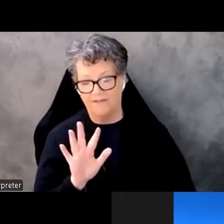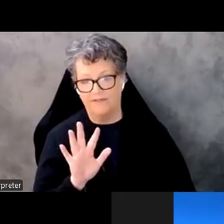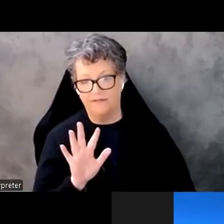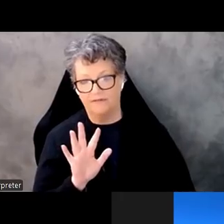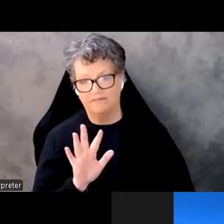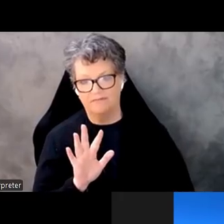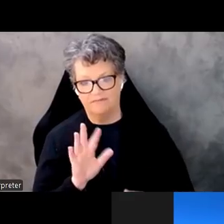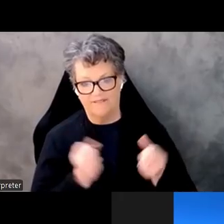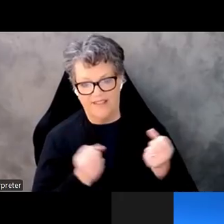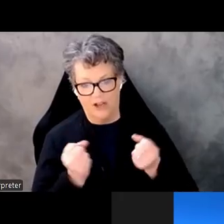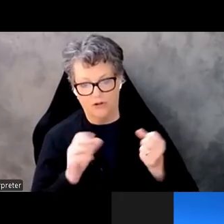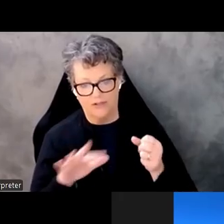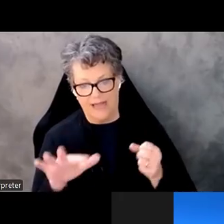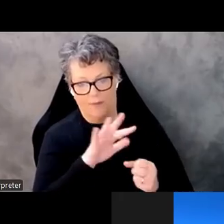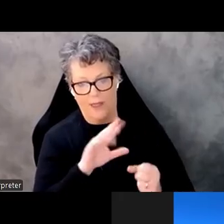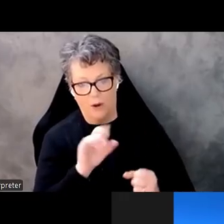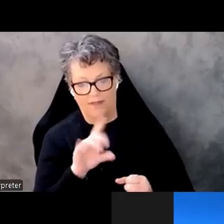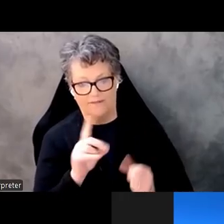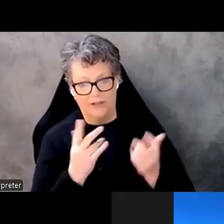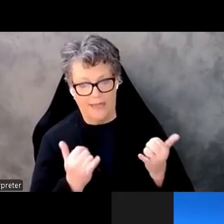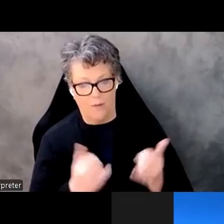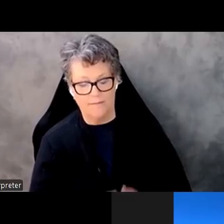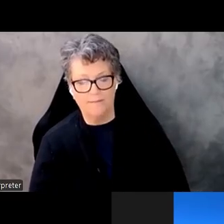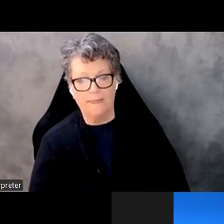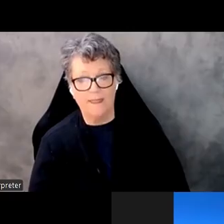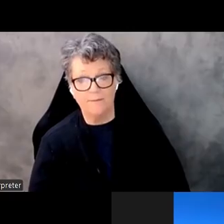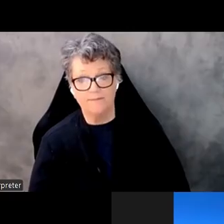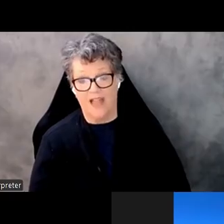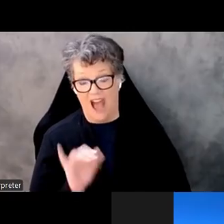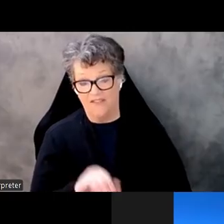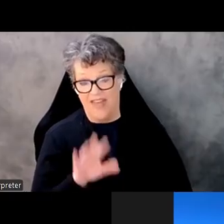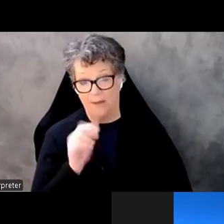fleet vehicles out there in the field now. Of that,